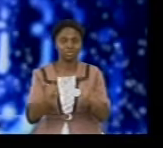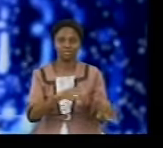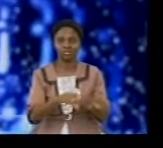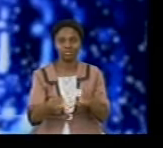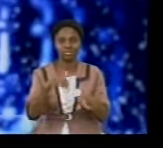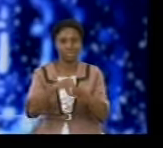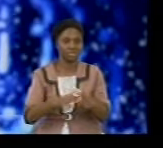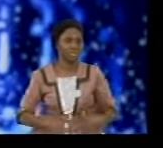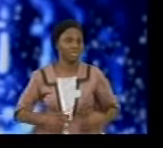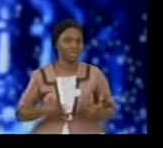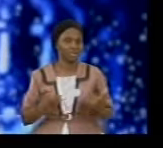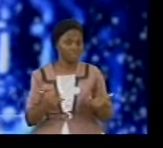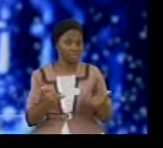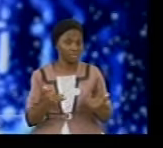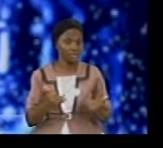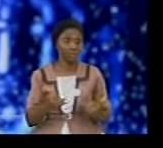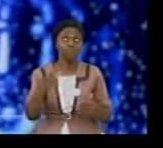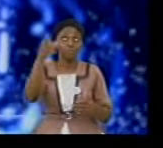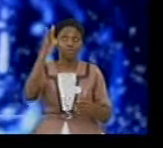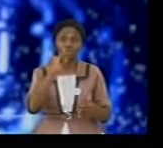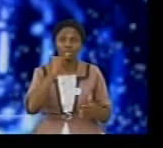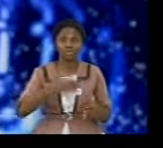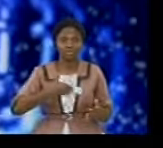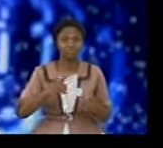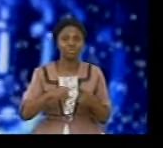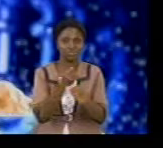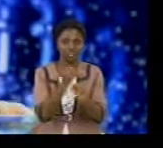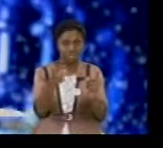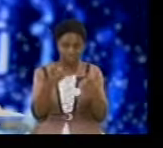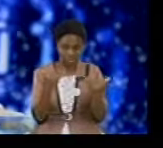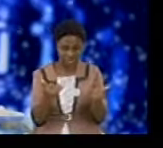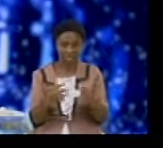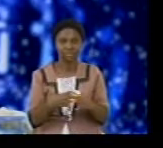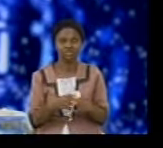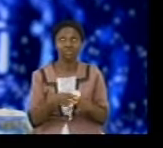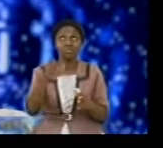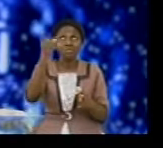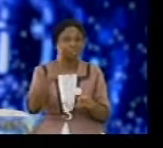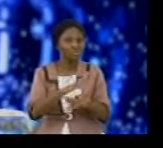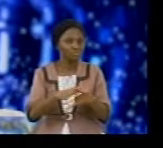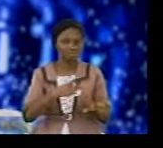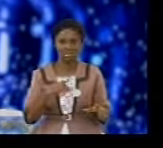is willing to save you. He's not willing that any should perish.